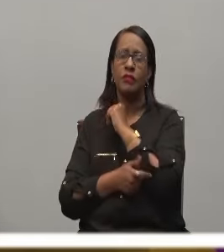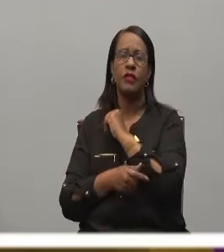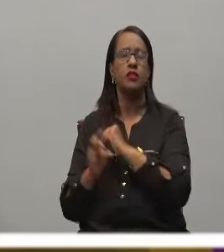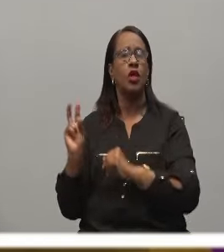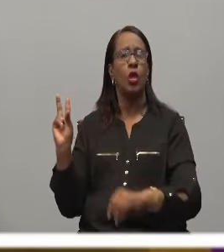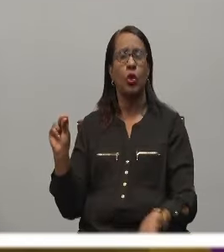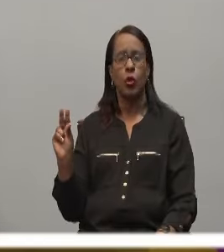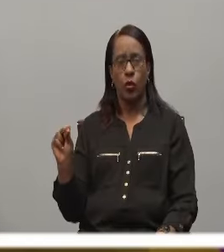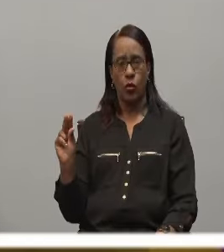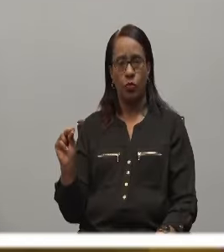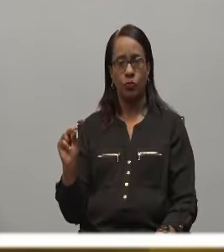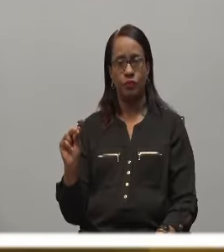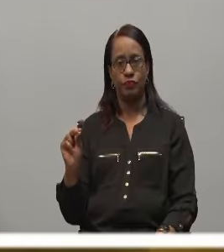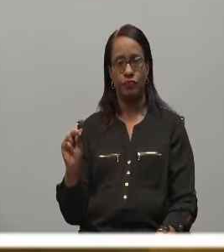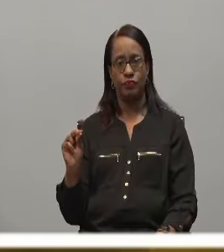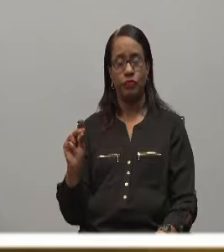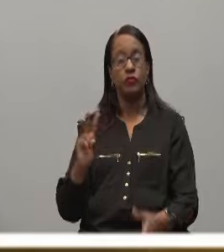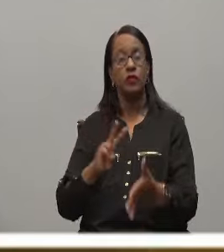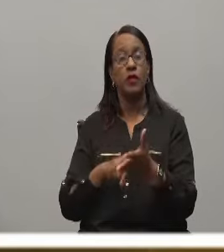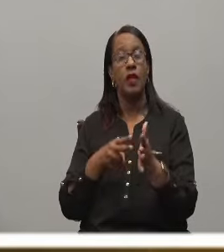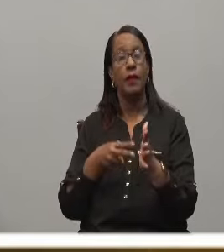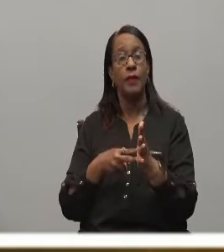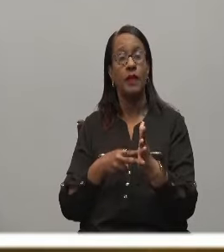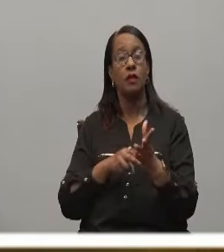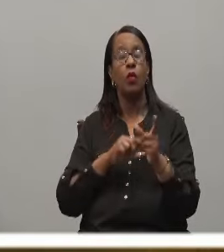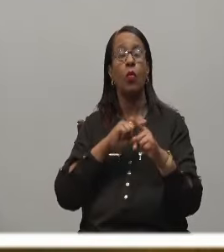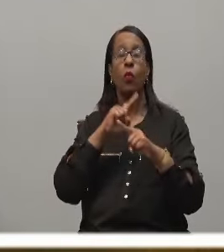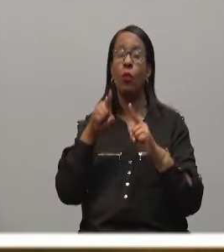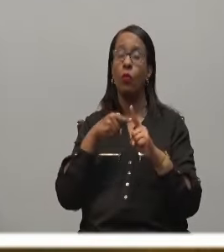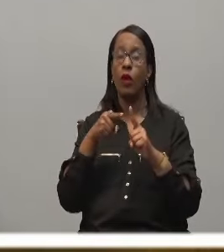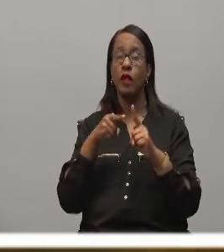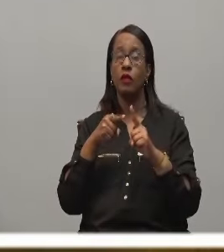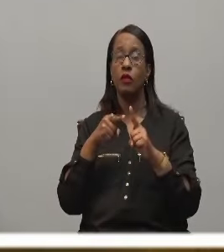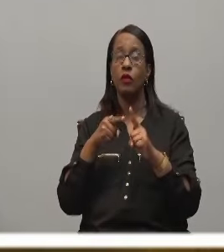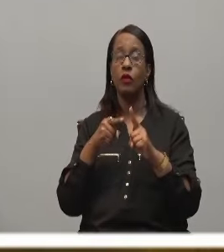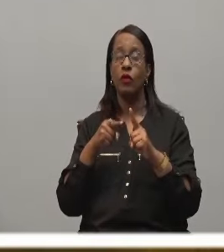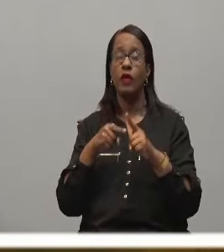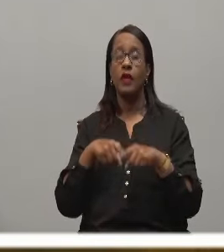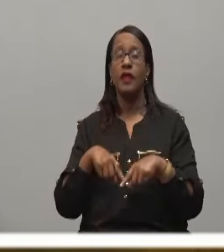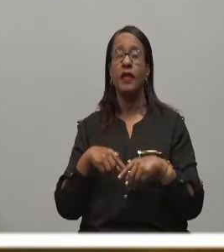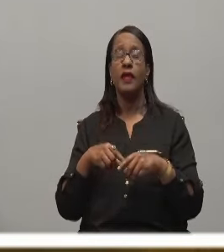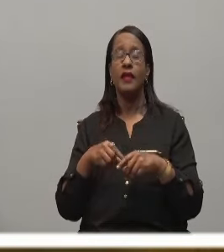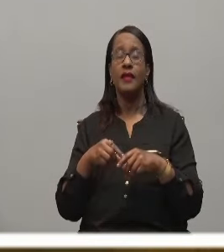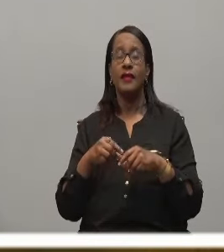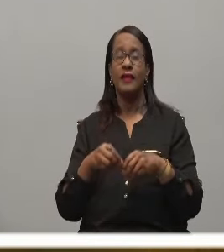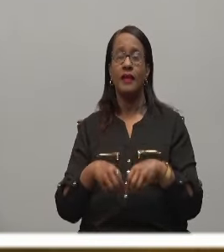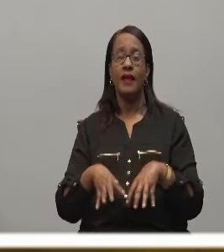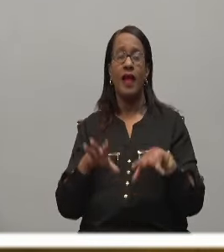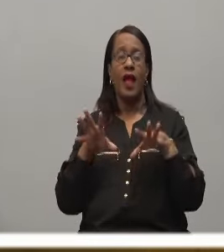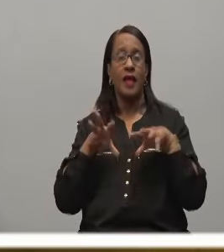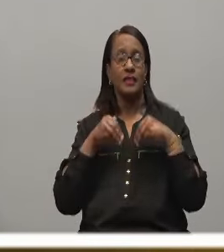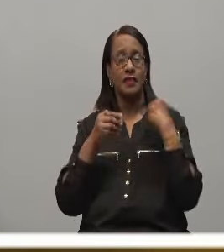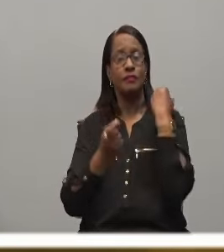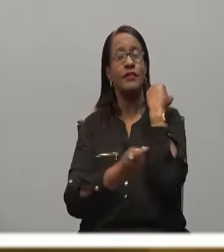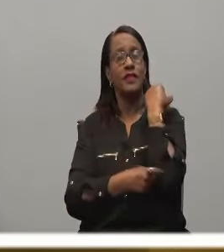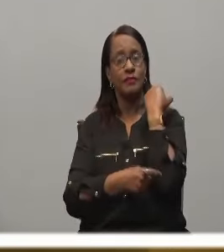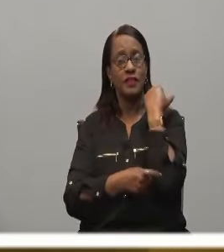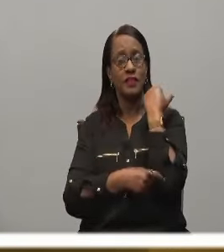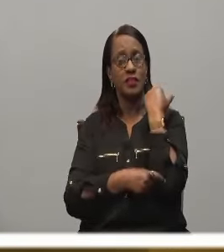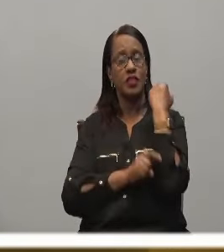know, how can we talk about Jesus being tempted? Because he's God. How can God be